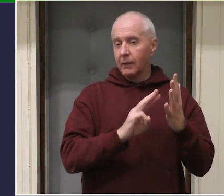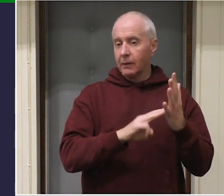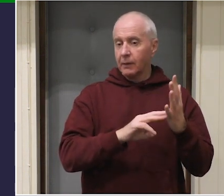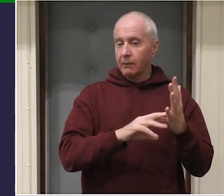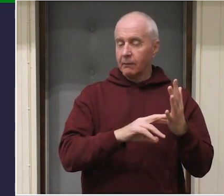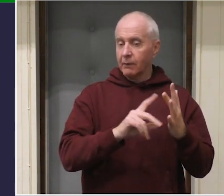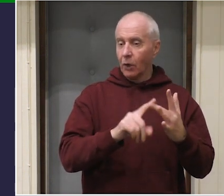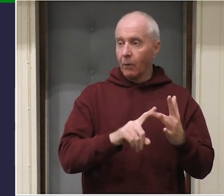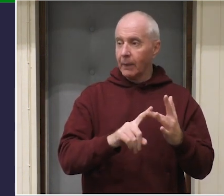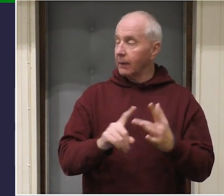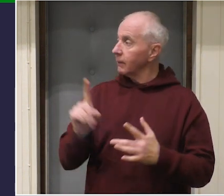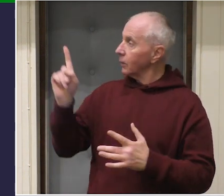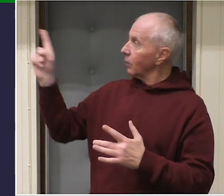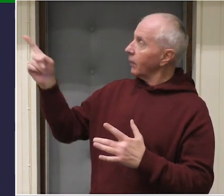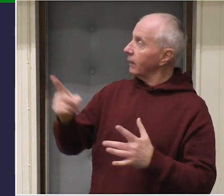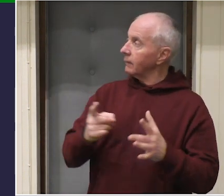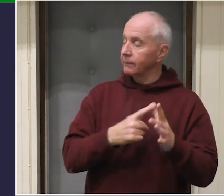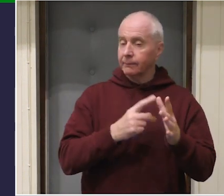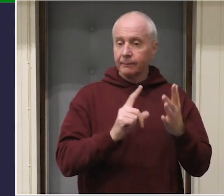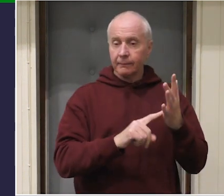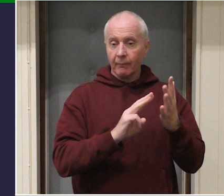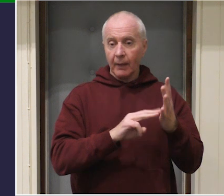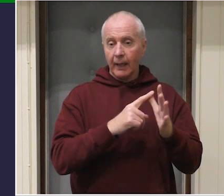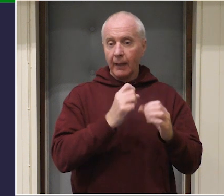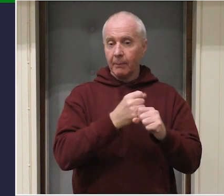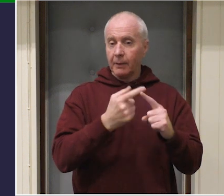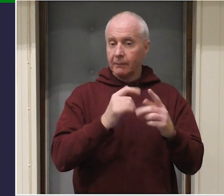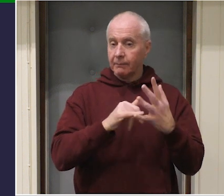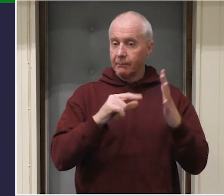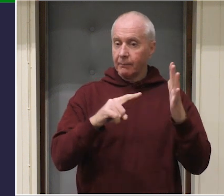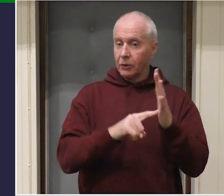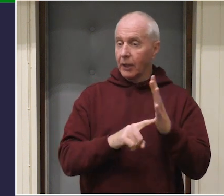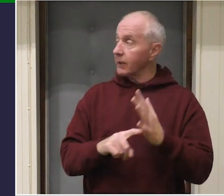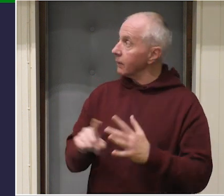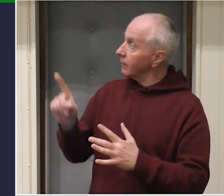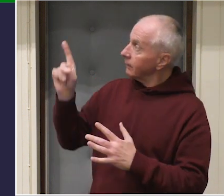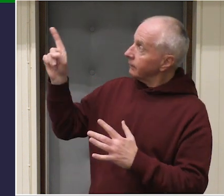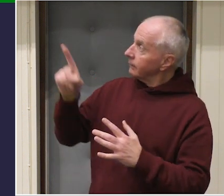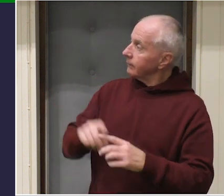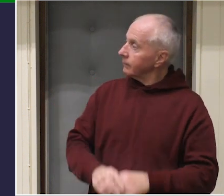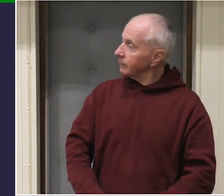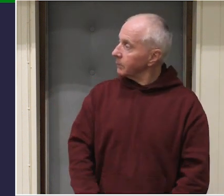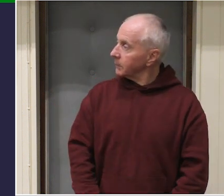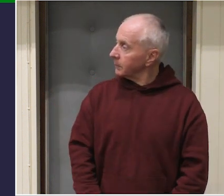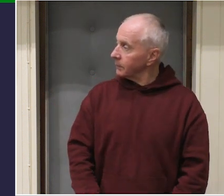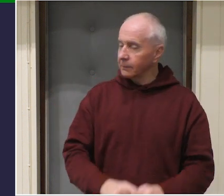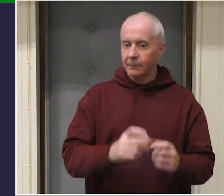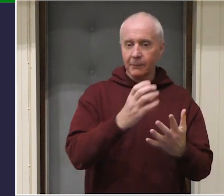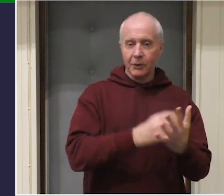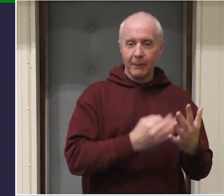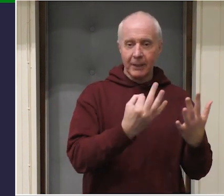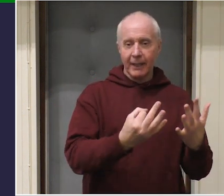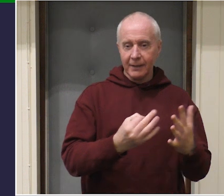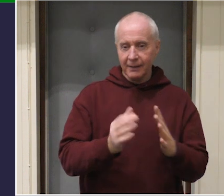work, the Almagest. And in that, chapter 8, book 6,